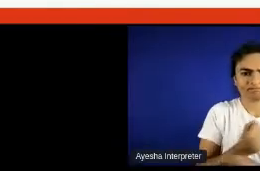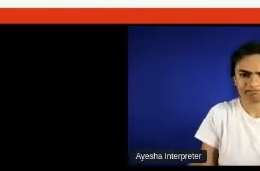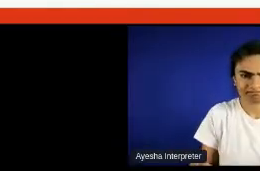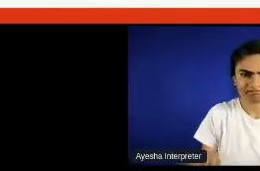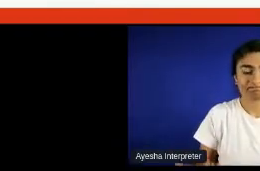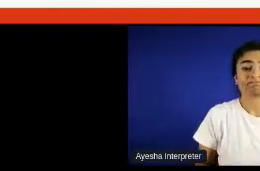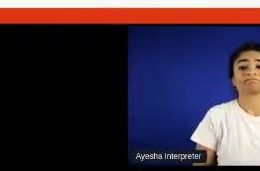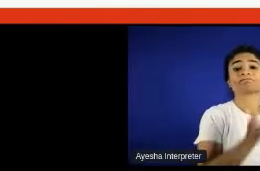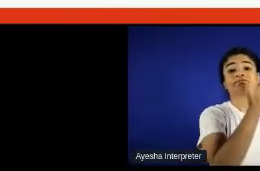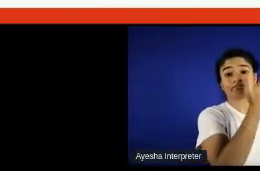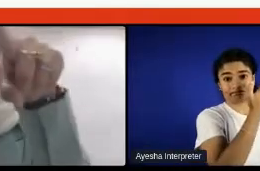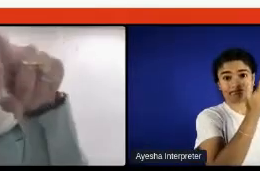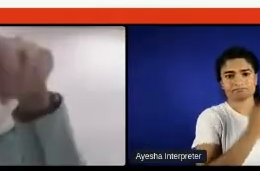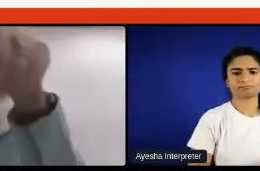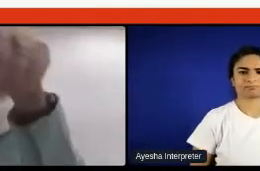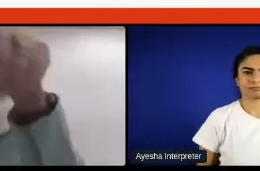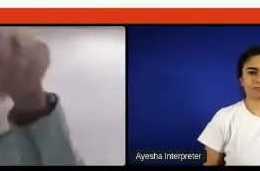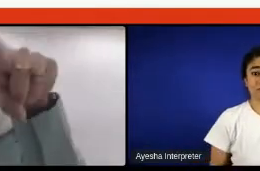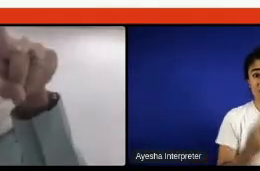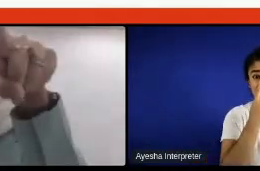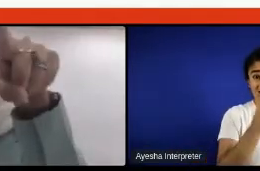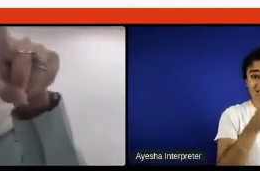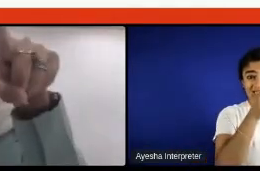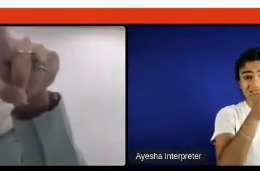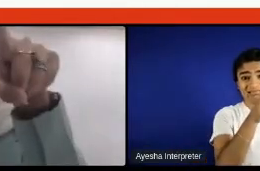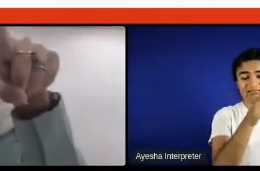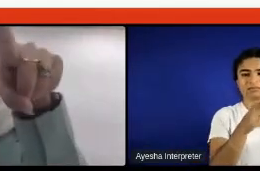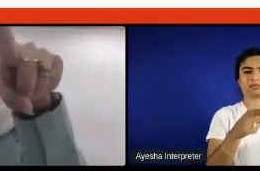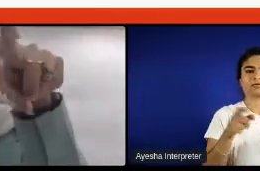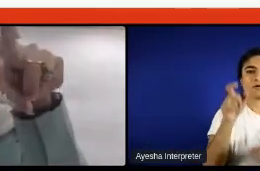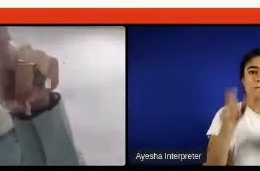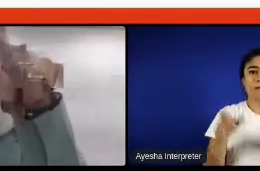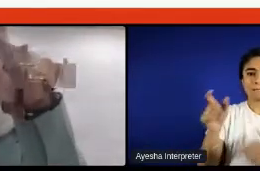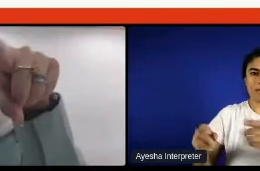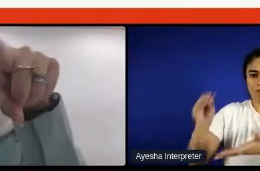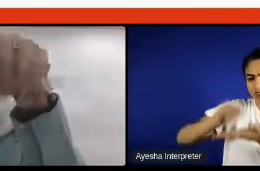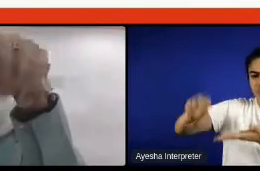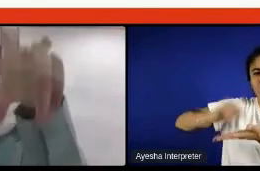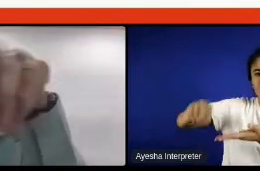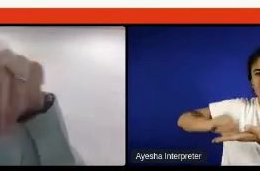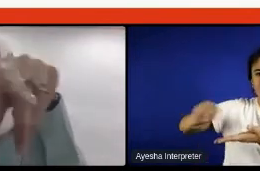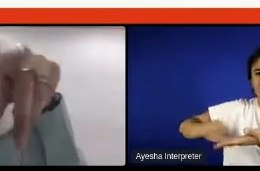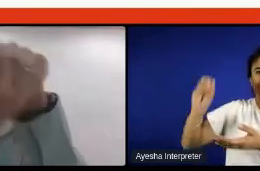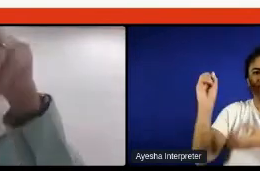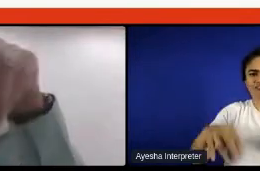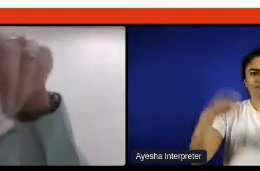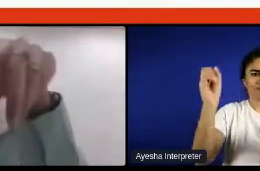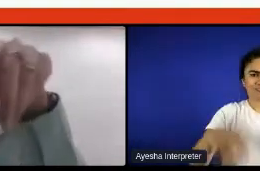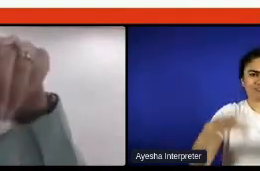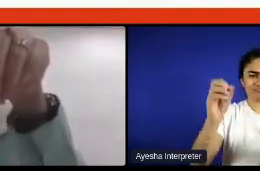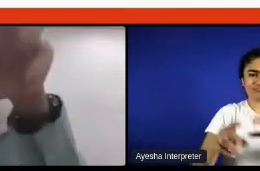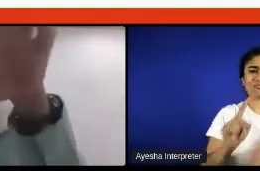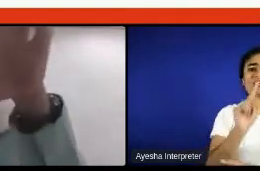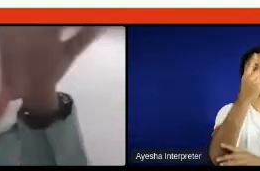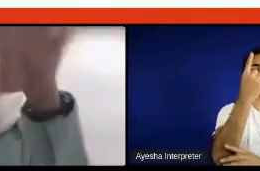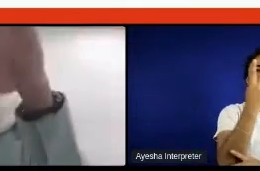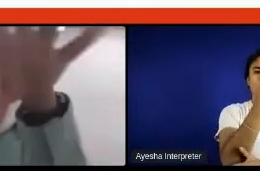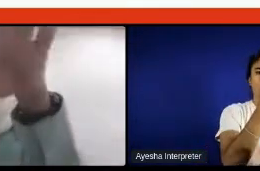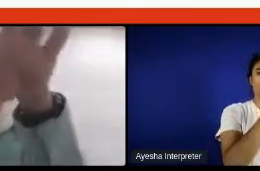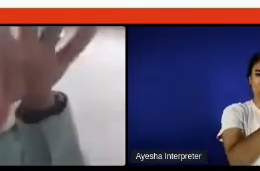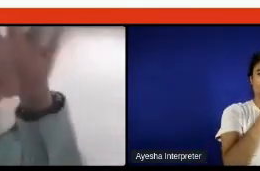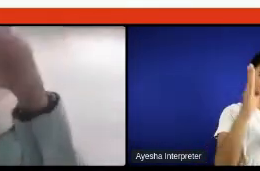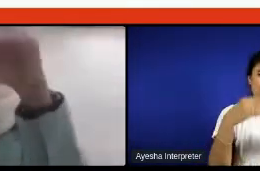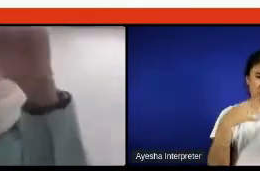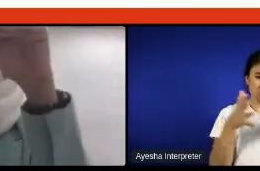So this is the types of the feedbacks I just explained in the first two slides that we received them from children. So